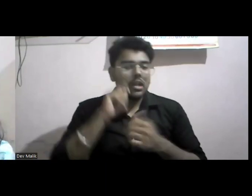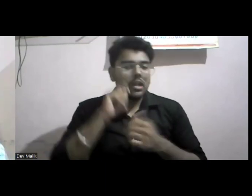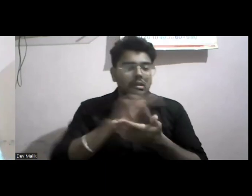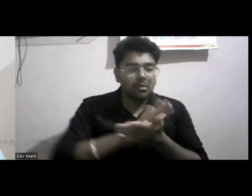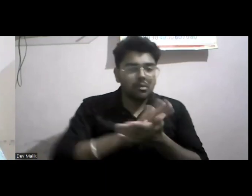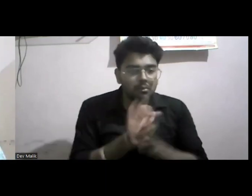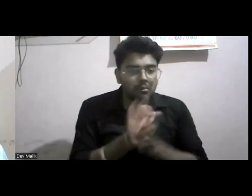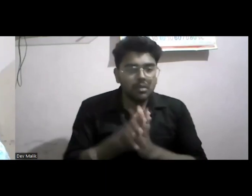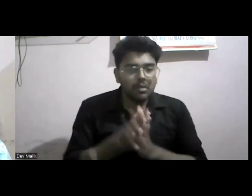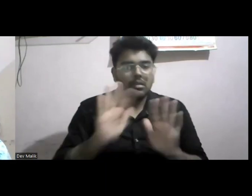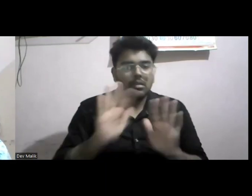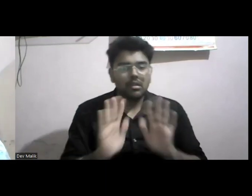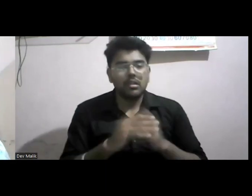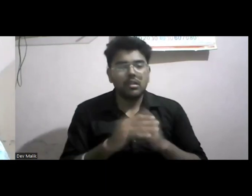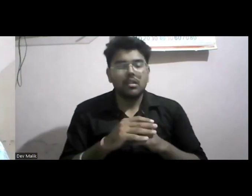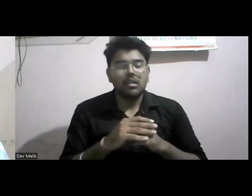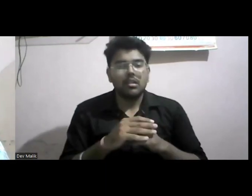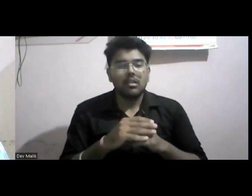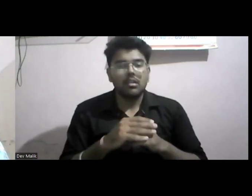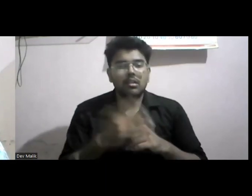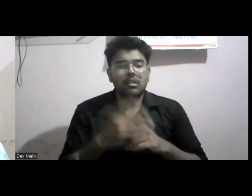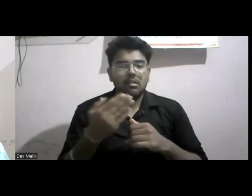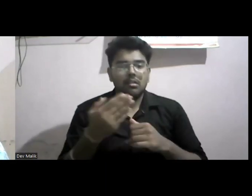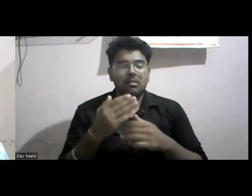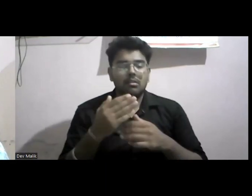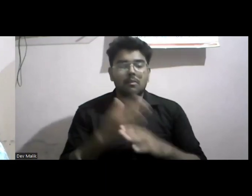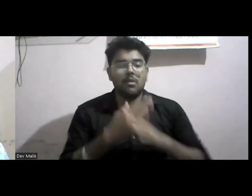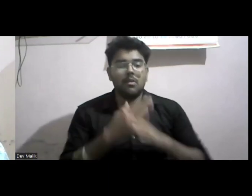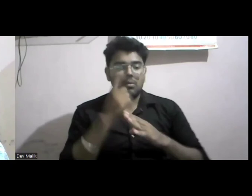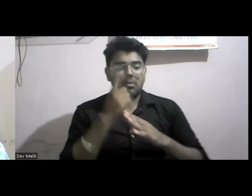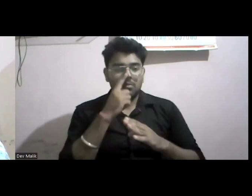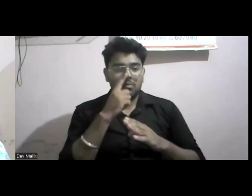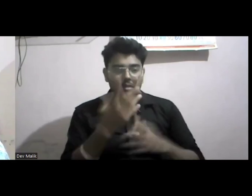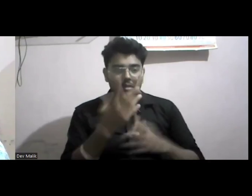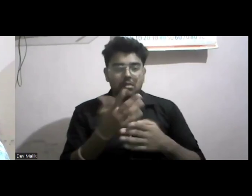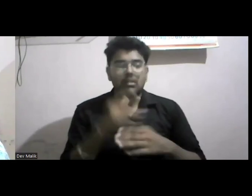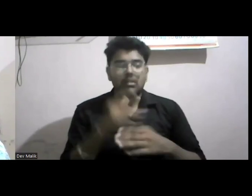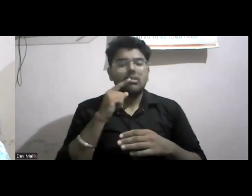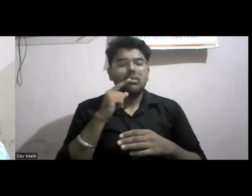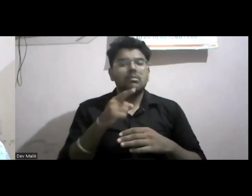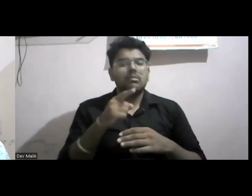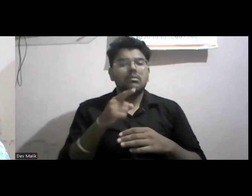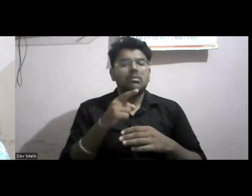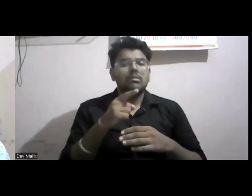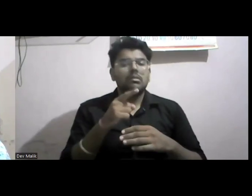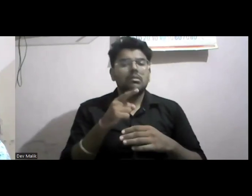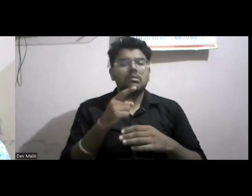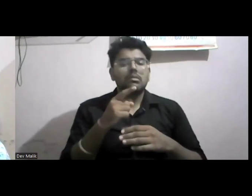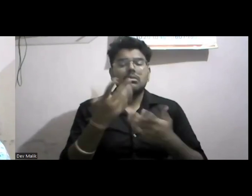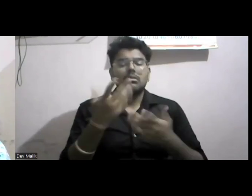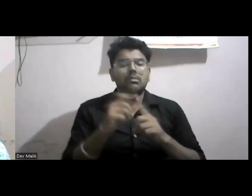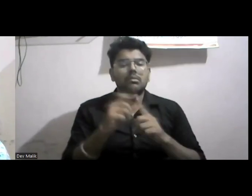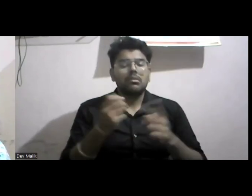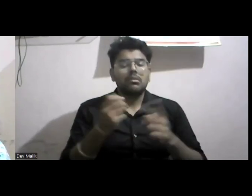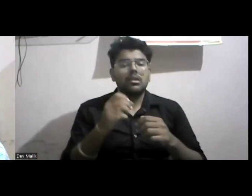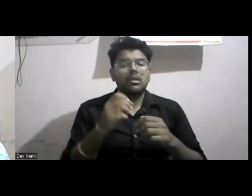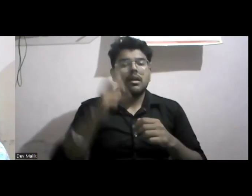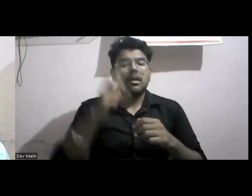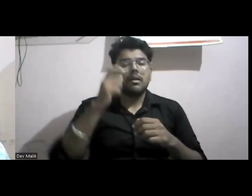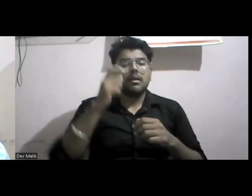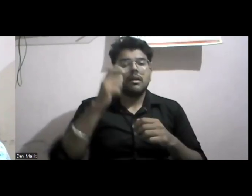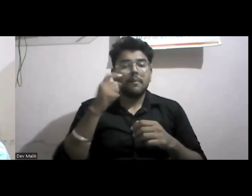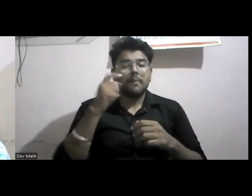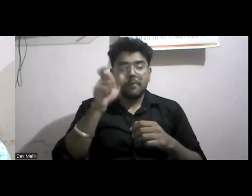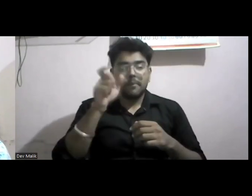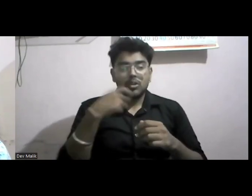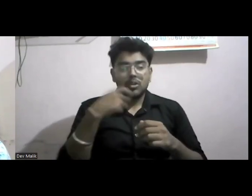she, in an act of protecting herself, in an act of self-defense, she ends up killing the abuser before he does anything. And